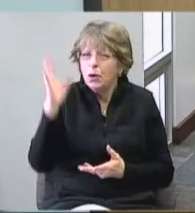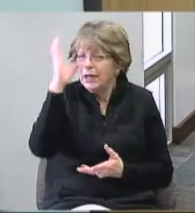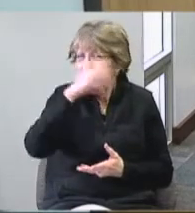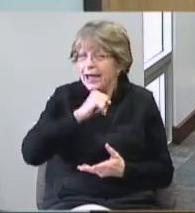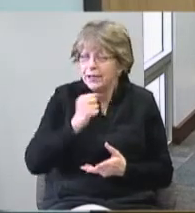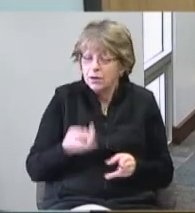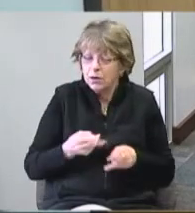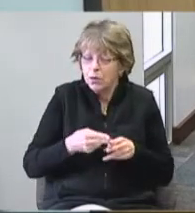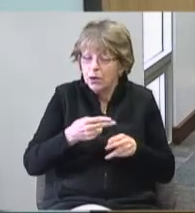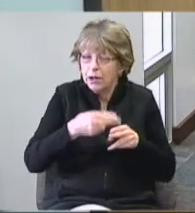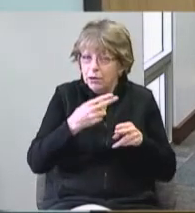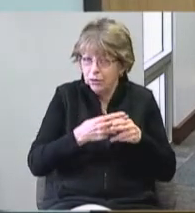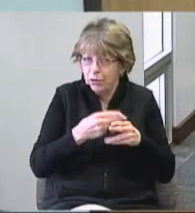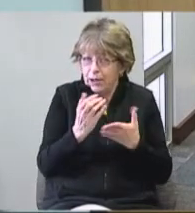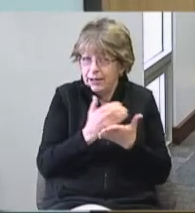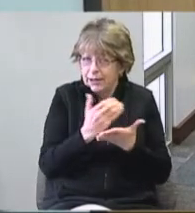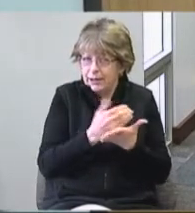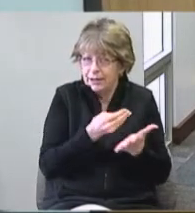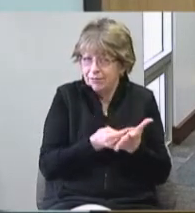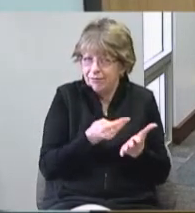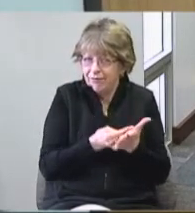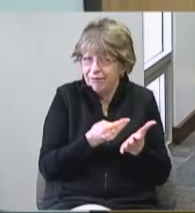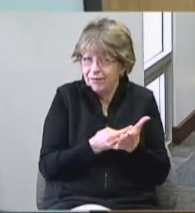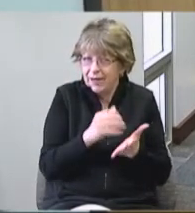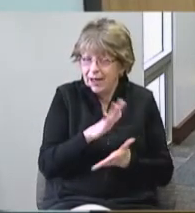increase the revenue by around $10,000.